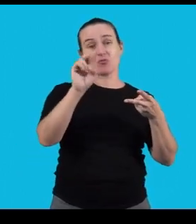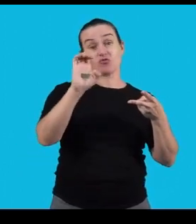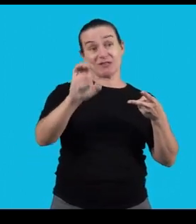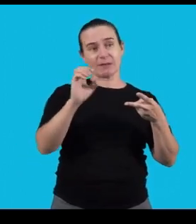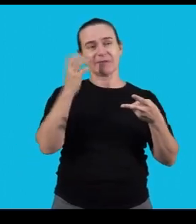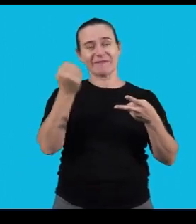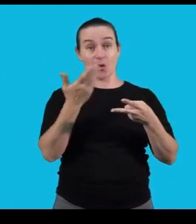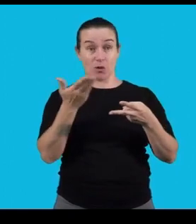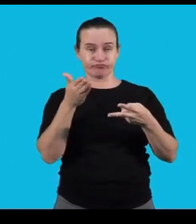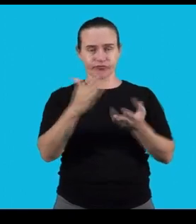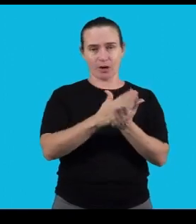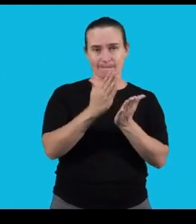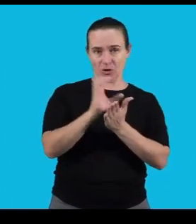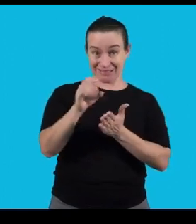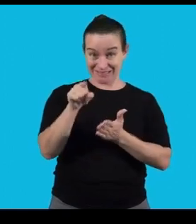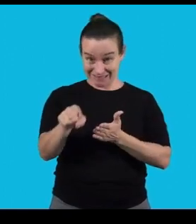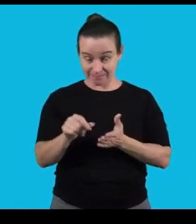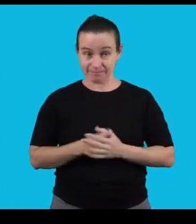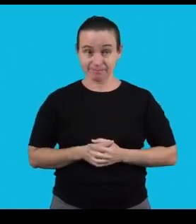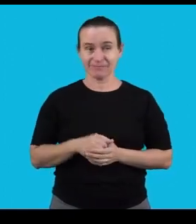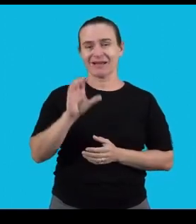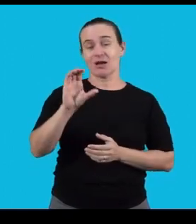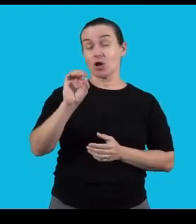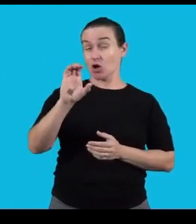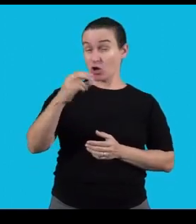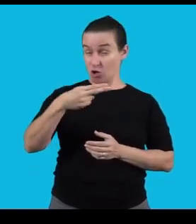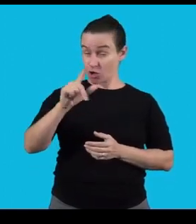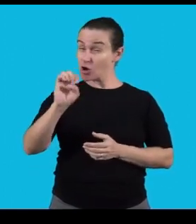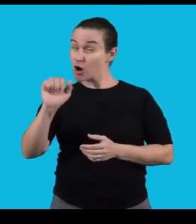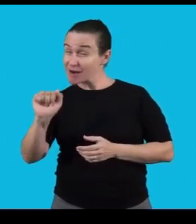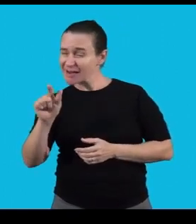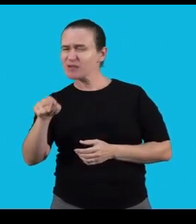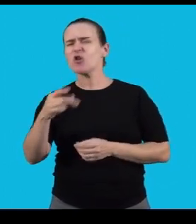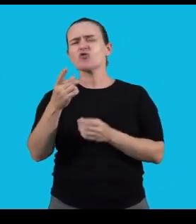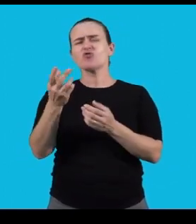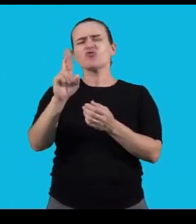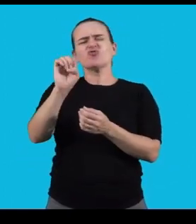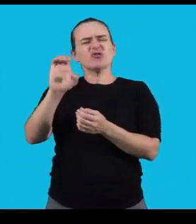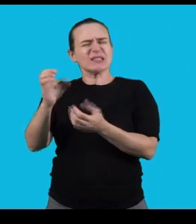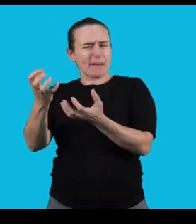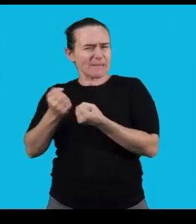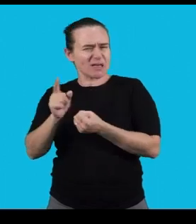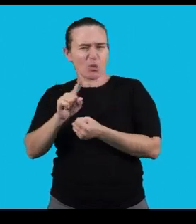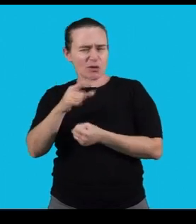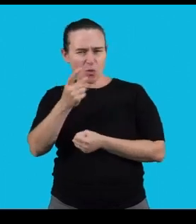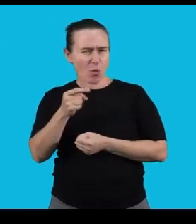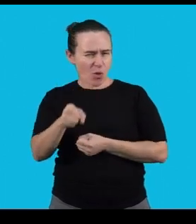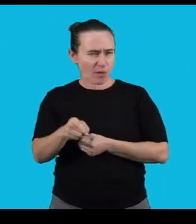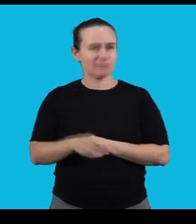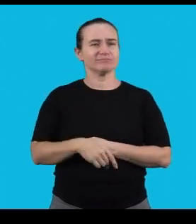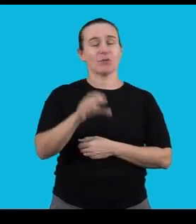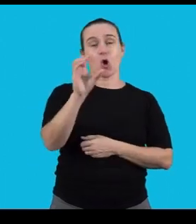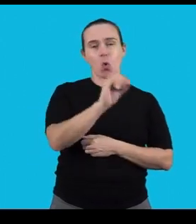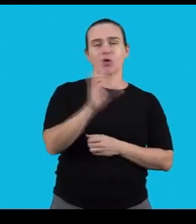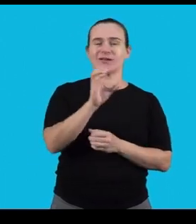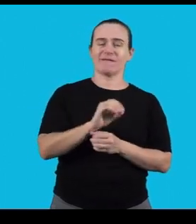232, name the receptor found in part C. Part C, cochlea. What is the name of the receptor? Everybody knows by